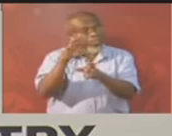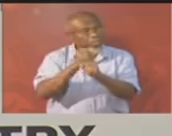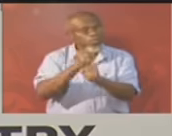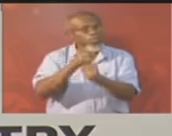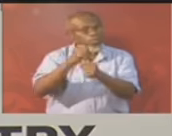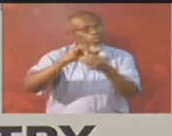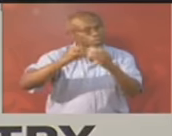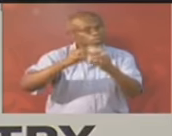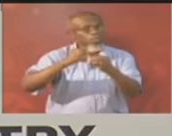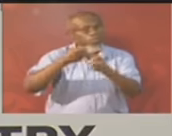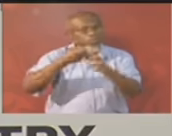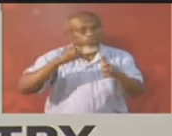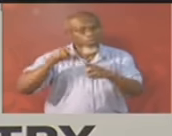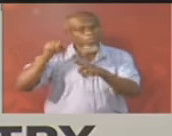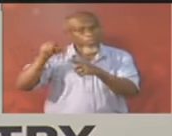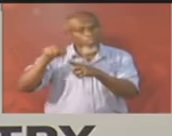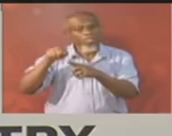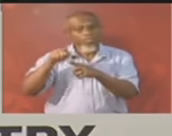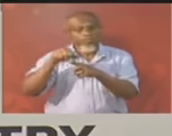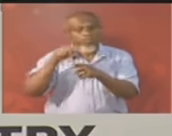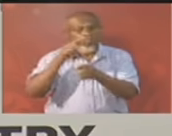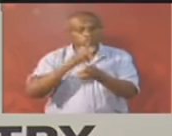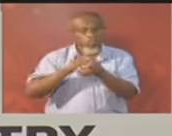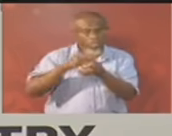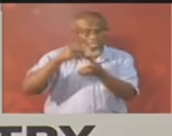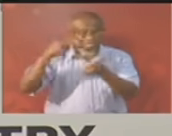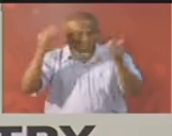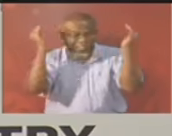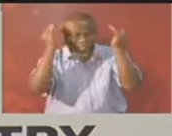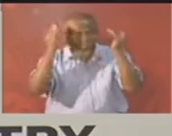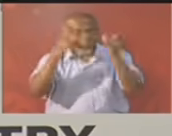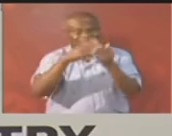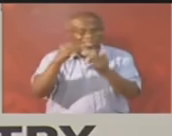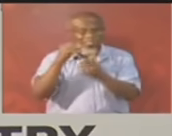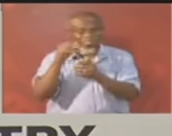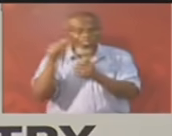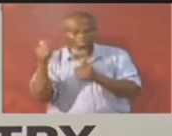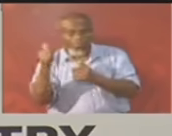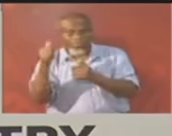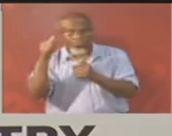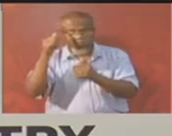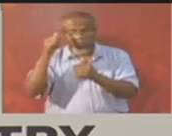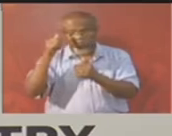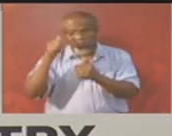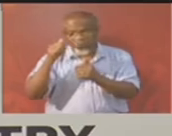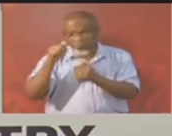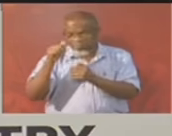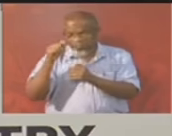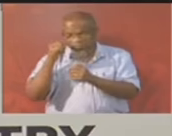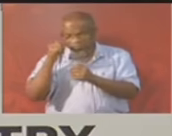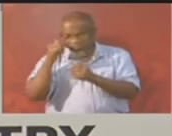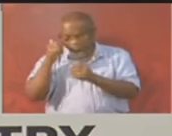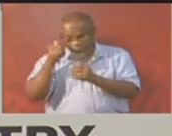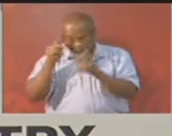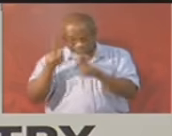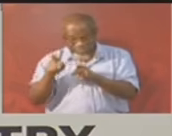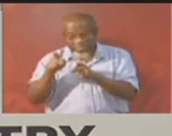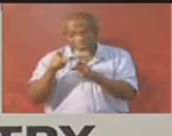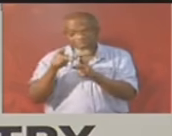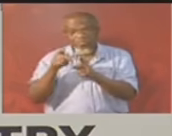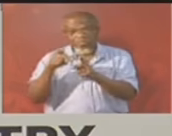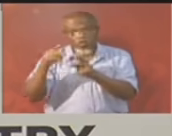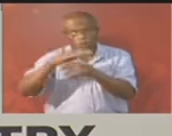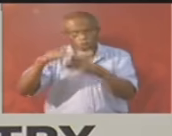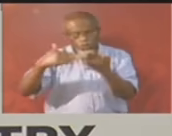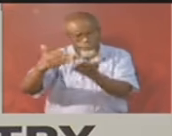epidemiological statistics from Dr. Heinz and Mr. C Ramsey. We would like to recognize and thank the population for their